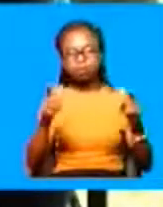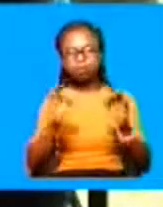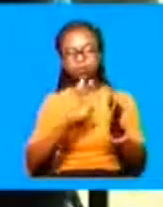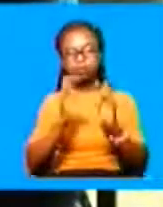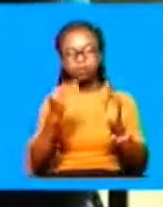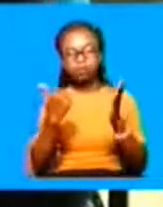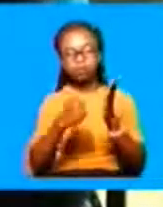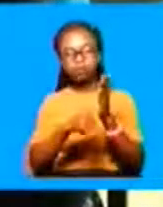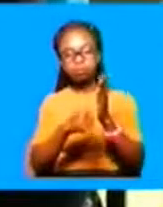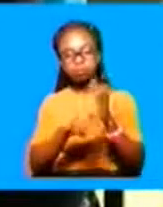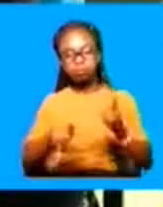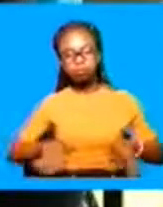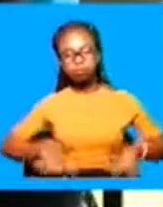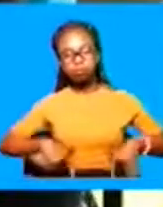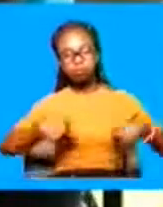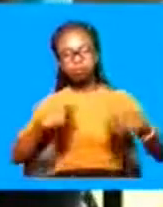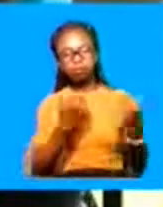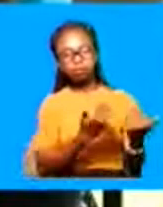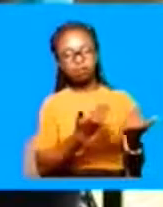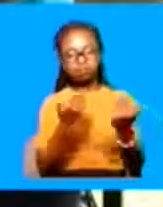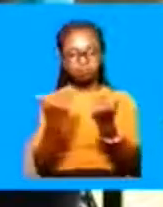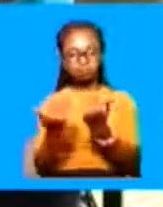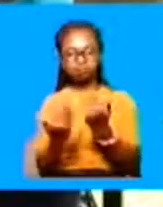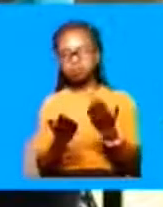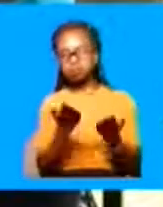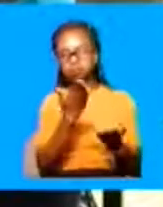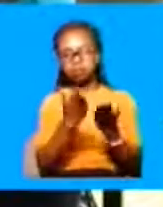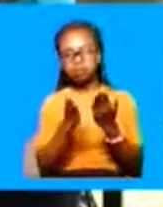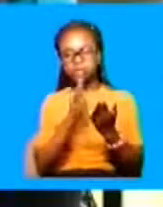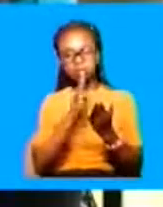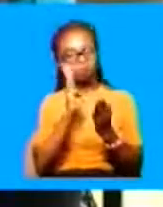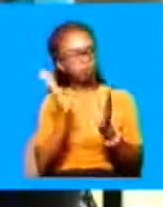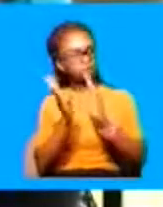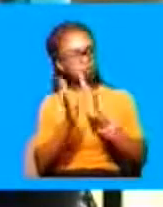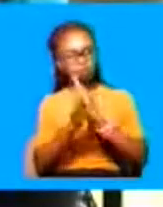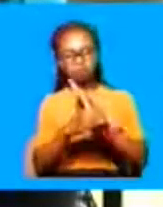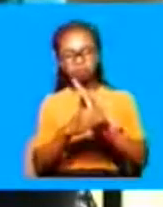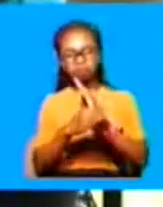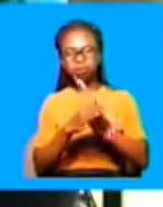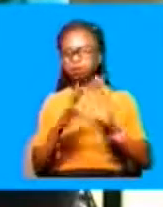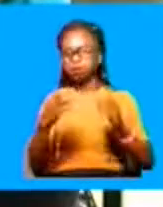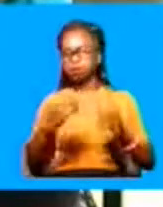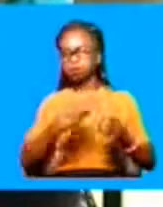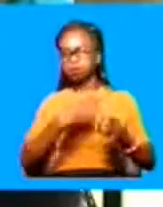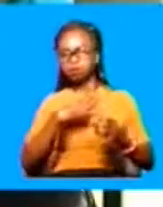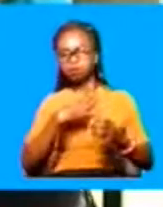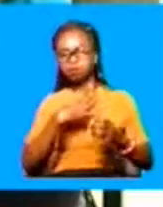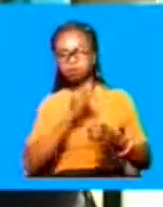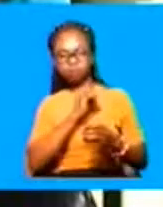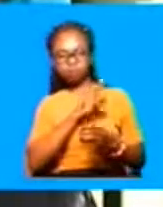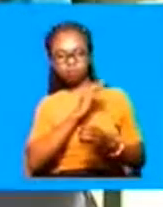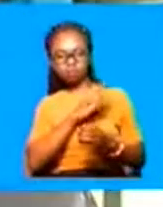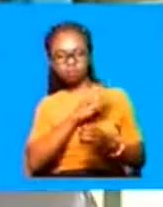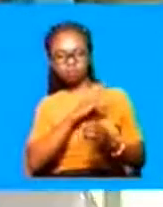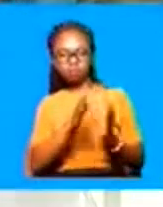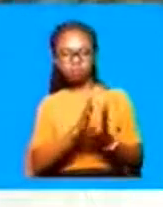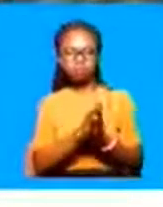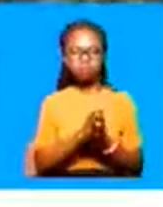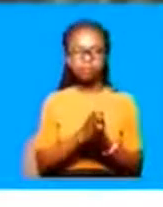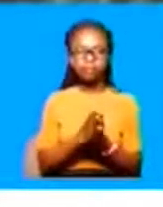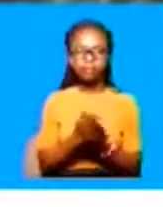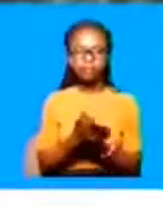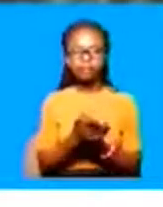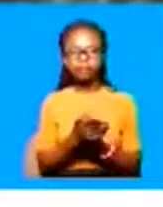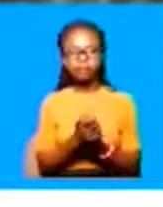ni achiedh nade kaka ngima nyathine bedo kama ng'aw seche ma oonge machiegni, miye luoro kod goruok mar chuny.